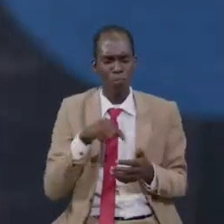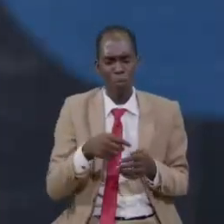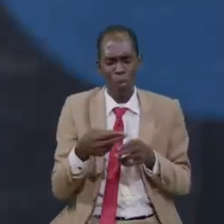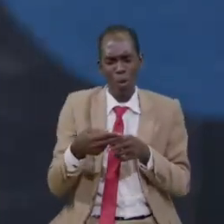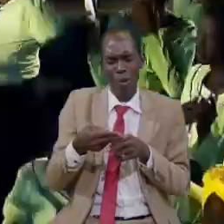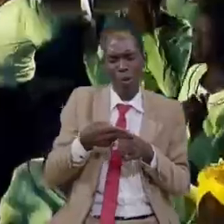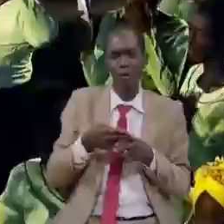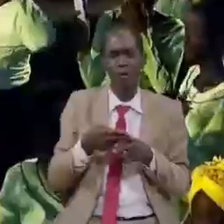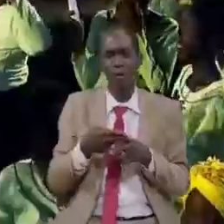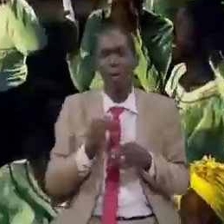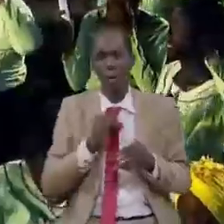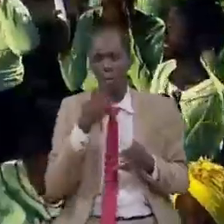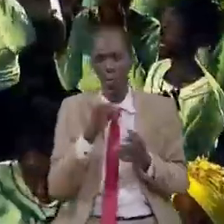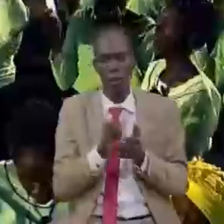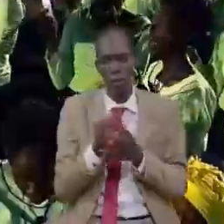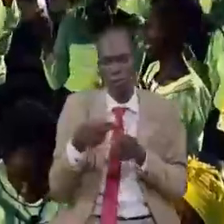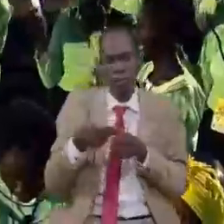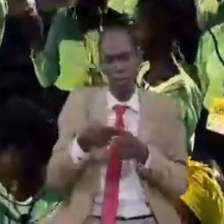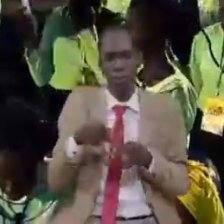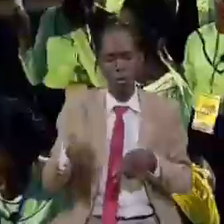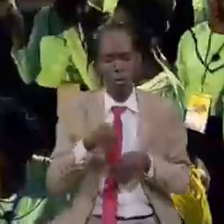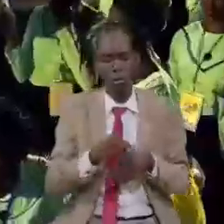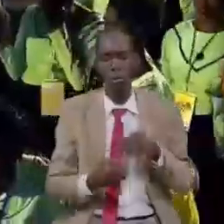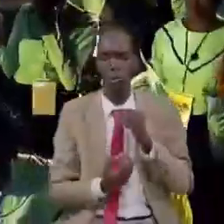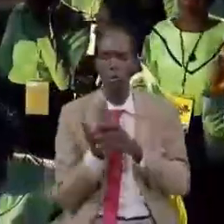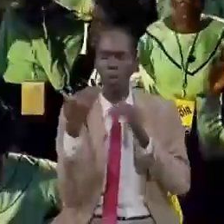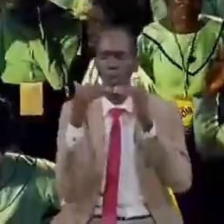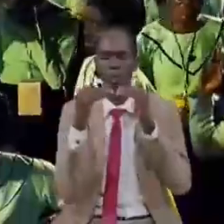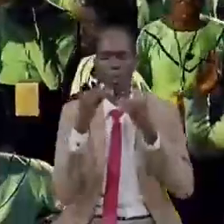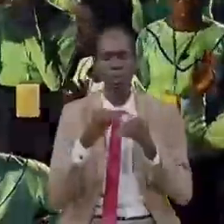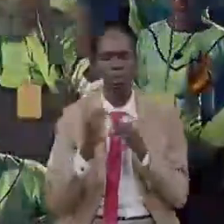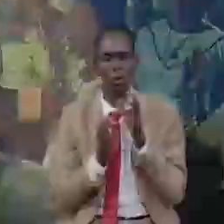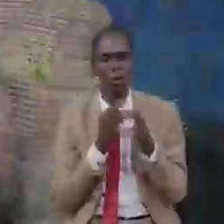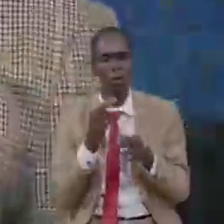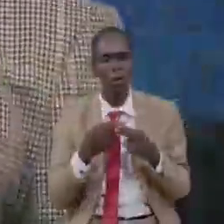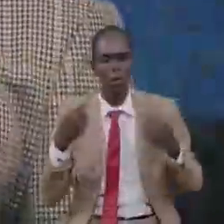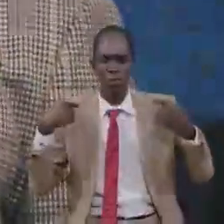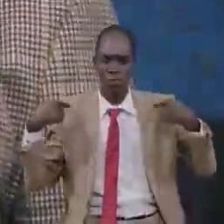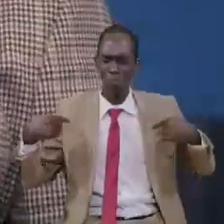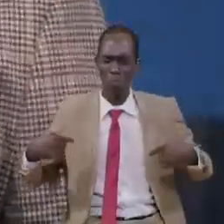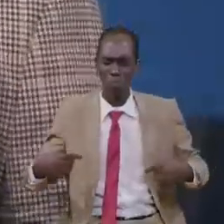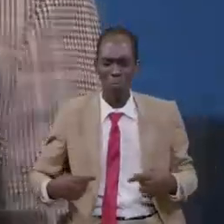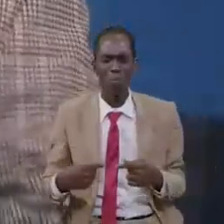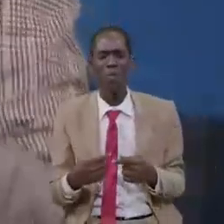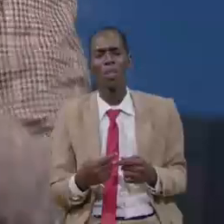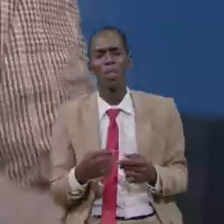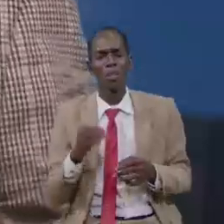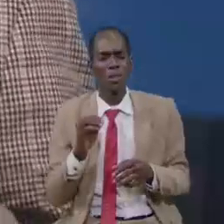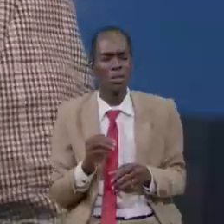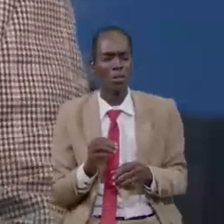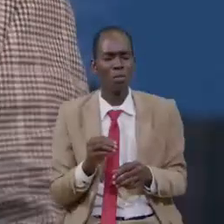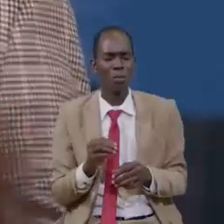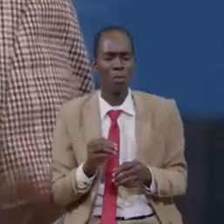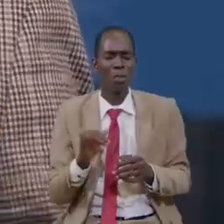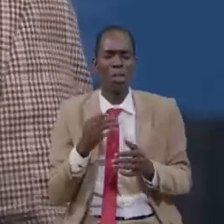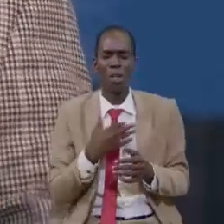in Jesus' name. Arthritis, pain, can't raise up the hand, in the elbow,